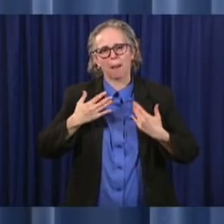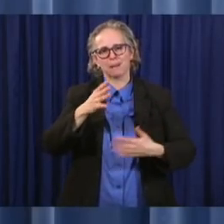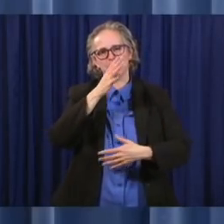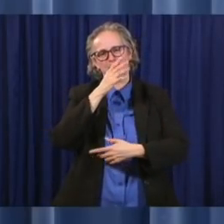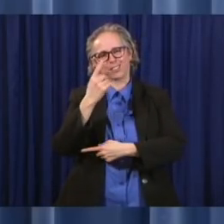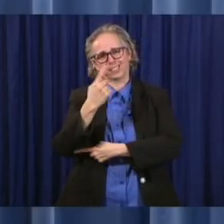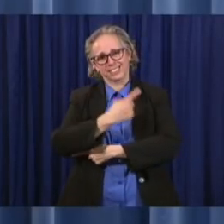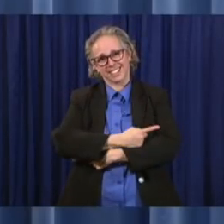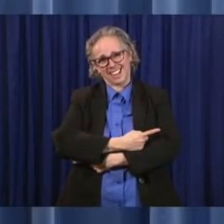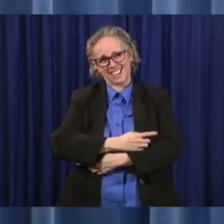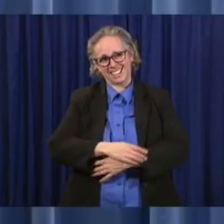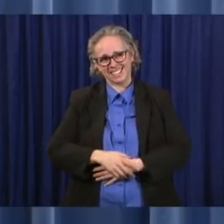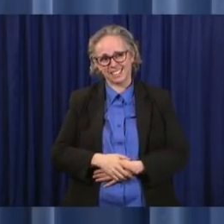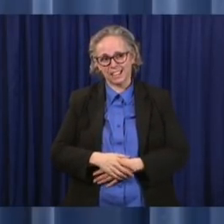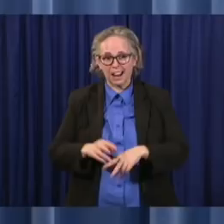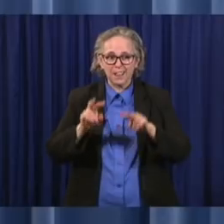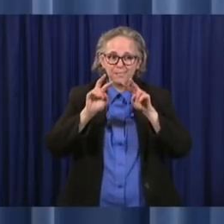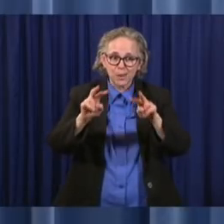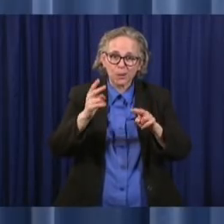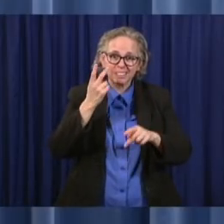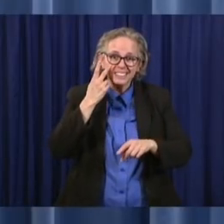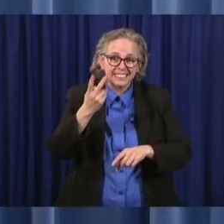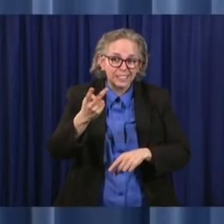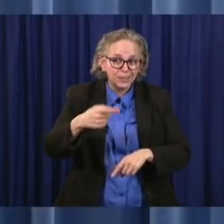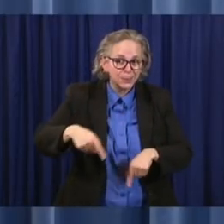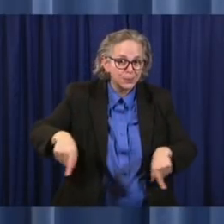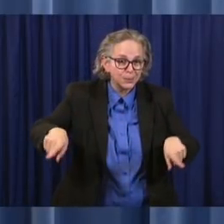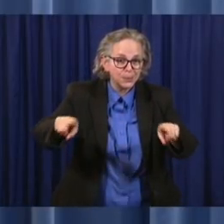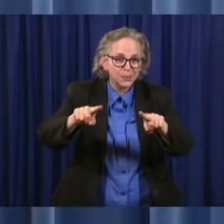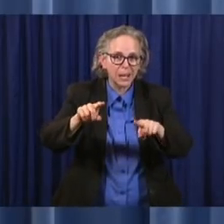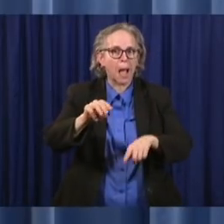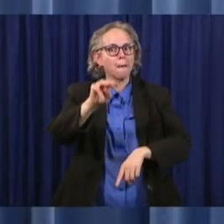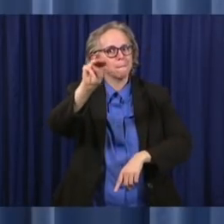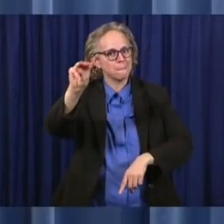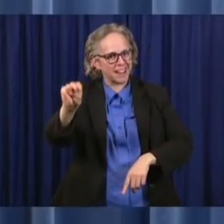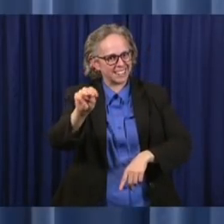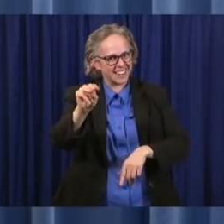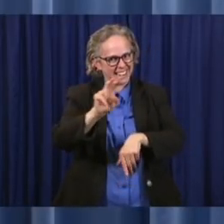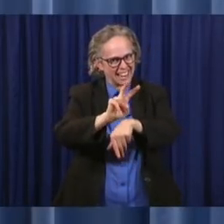And we look forward to seeing you all back here this coming Monday at 2 o'clock. Thank you.